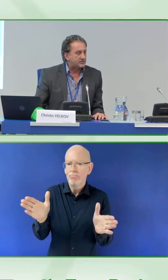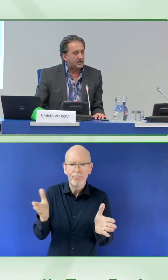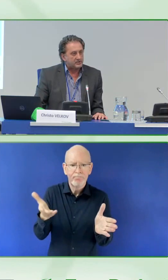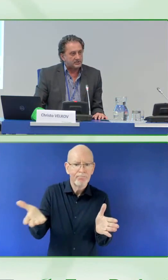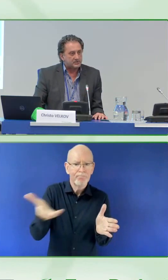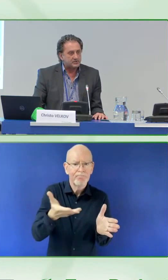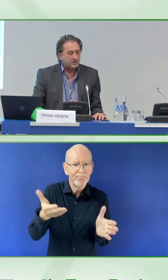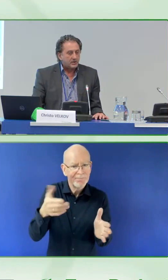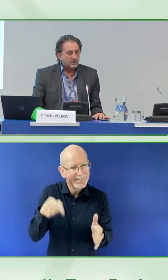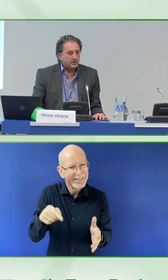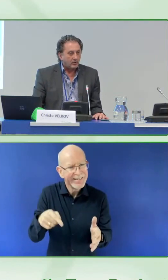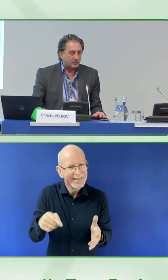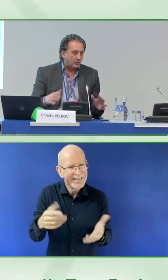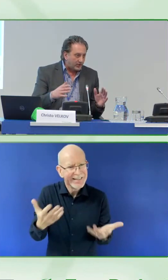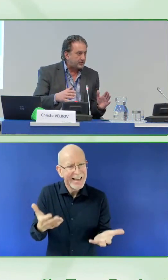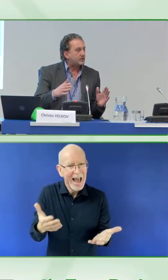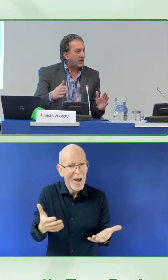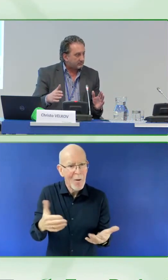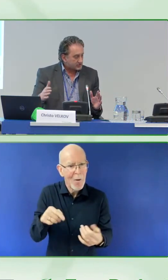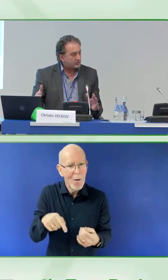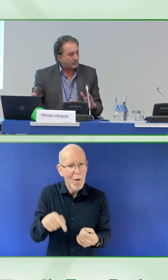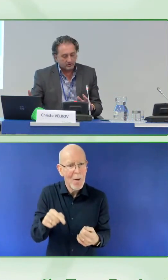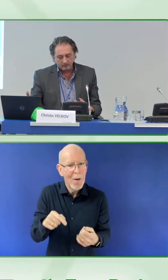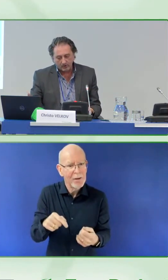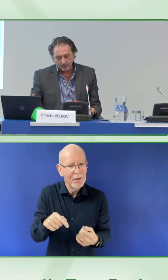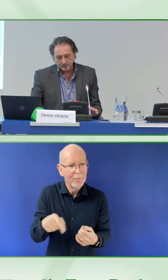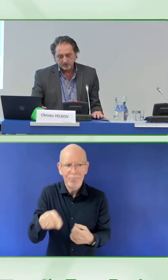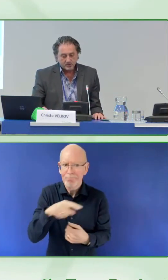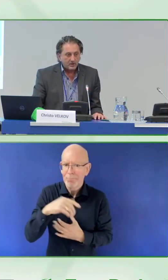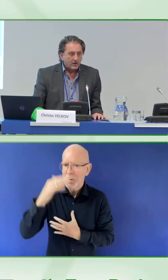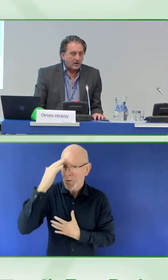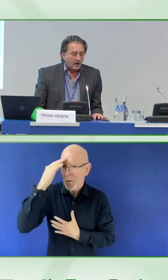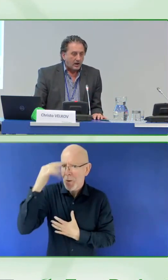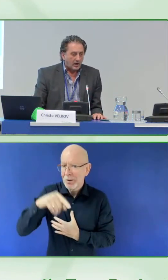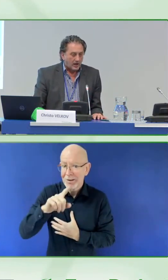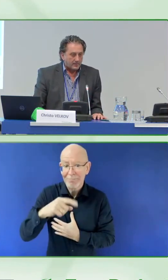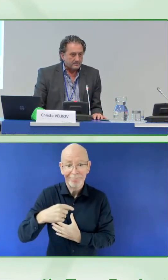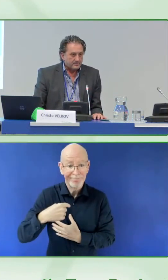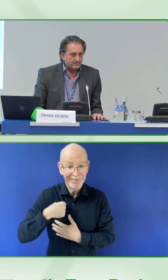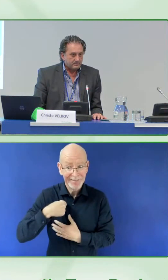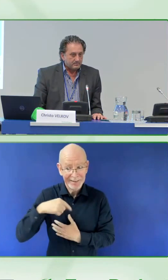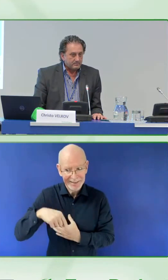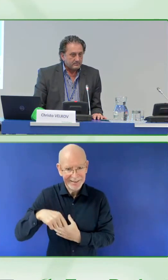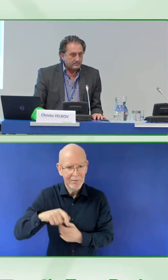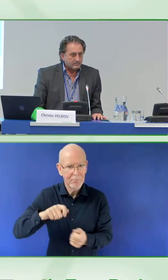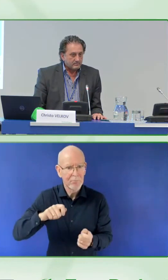those conversations. You know, the weaker have a stronger voice.